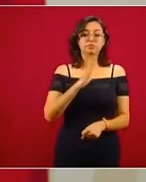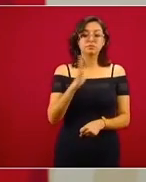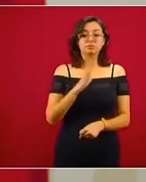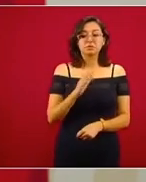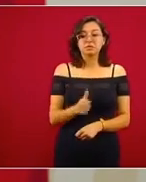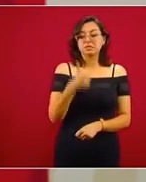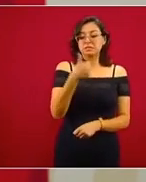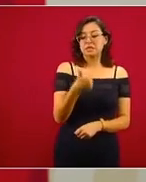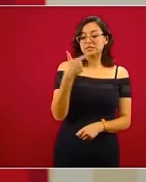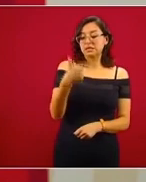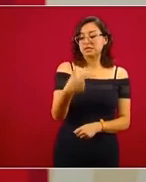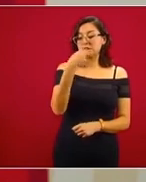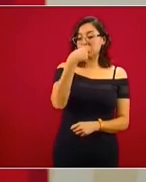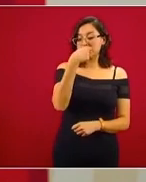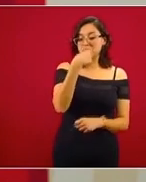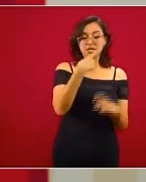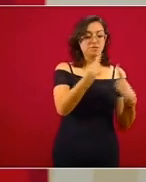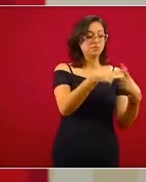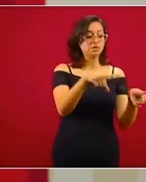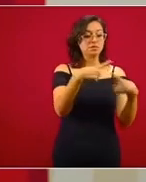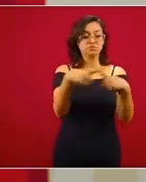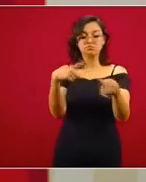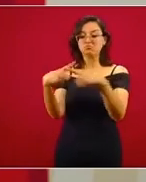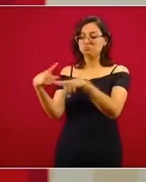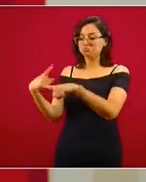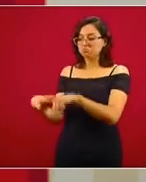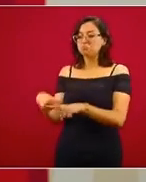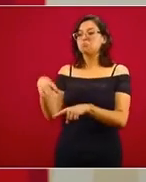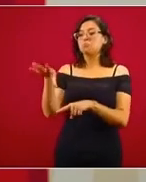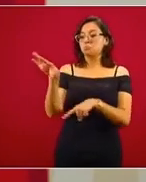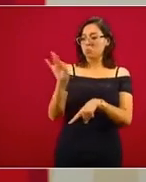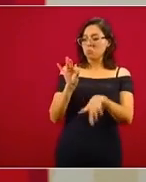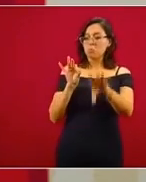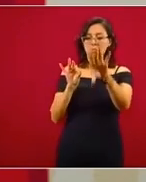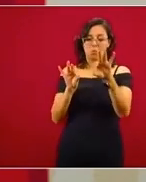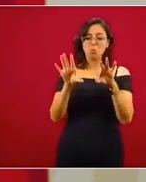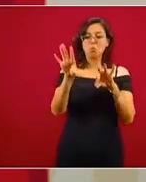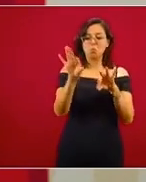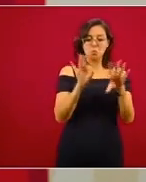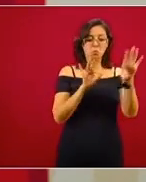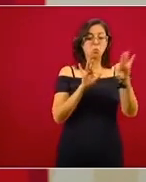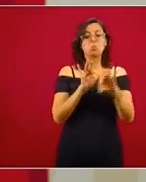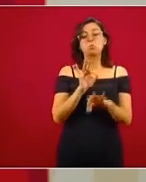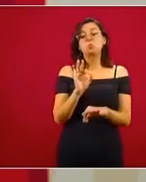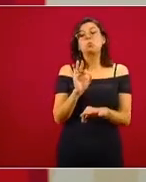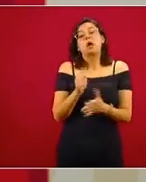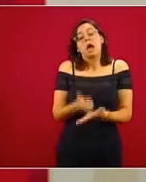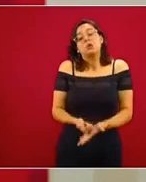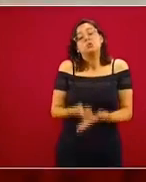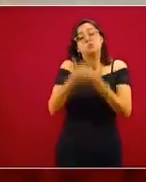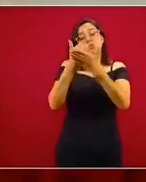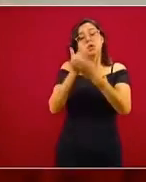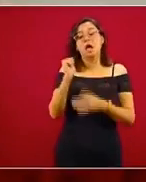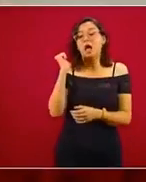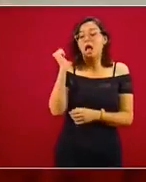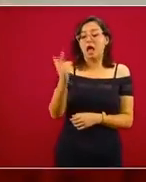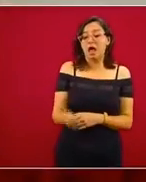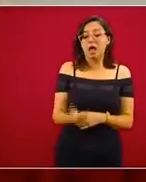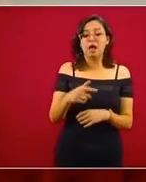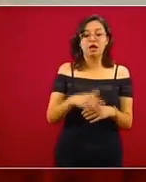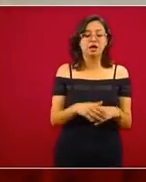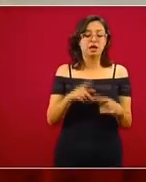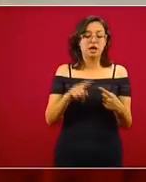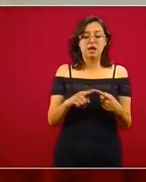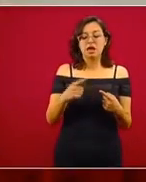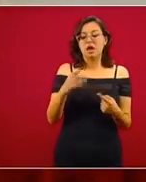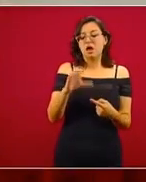7 approving medicamentos medication. que se han Right now, there considerado como have been about candidatos a 6 or 7 tratamiento. different Se ha mencionado aquí medications la that have hidroxicloroquina,